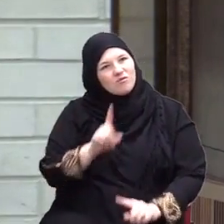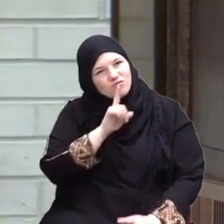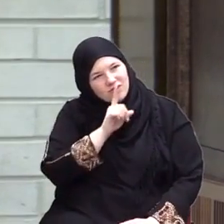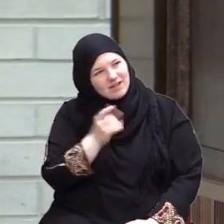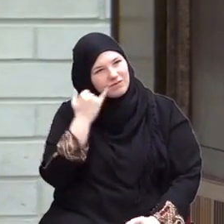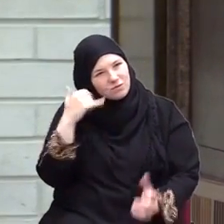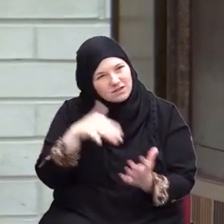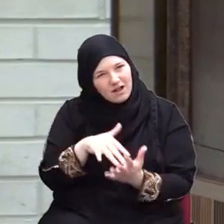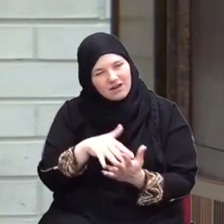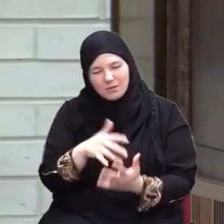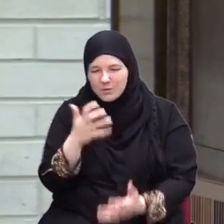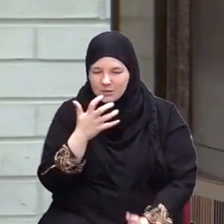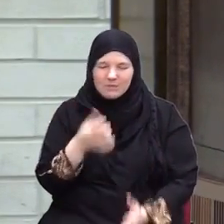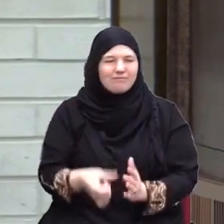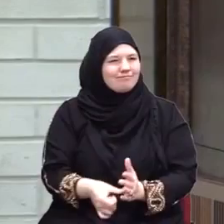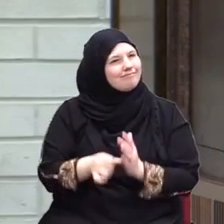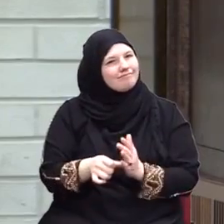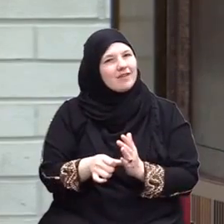The purpose is to reflect.